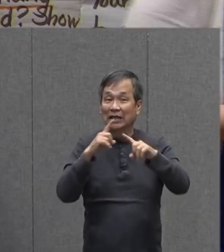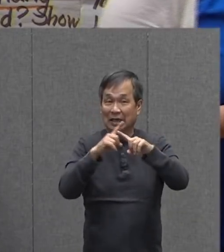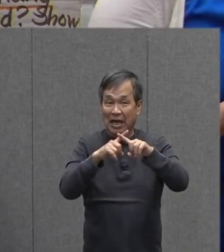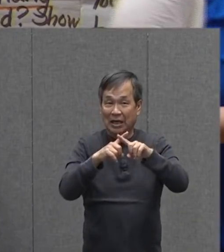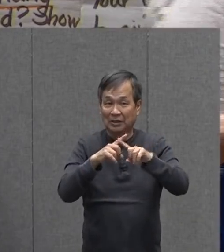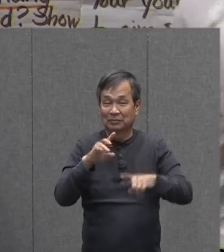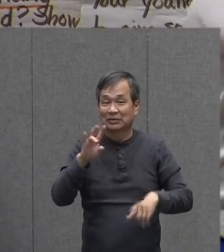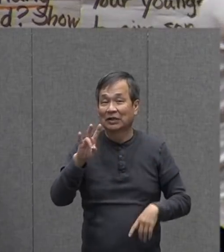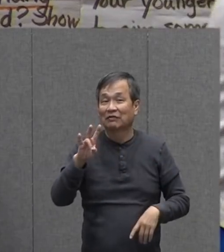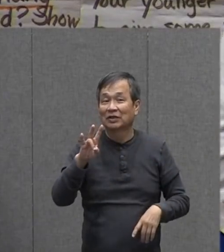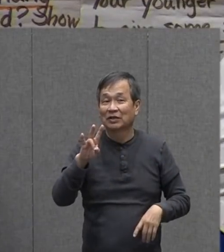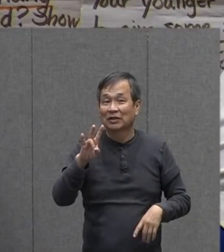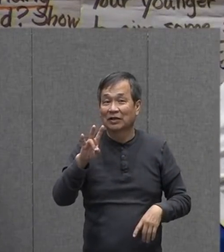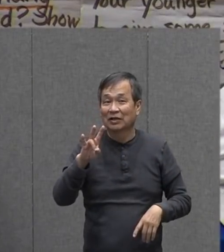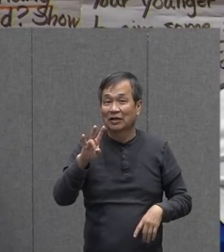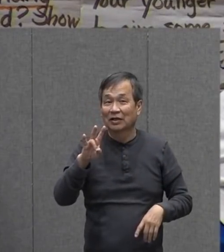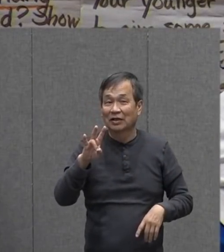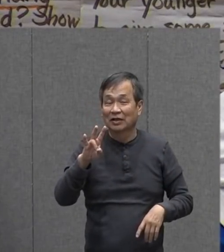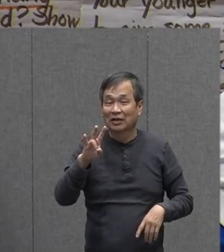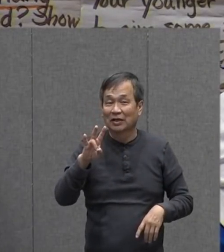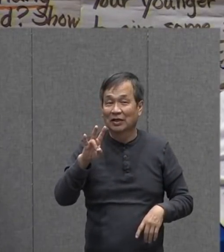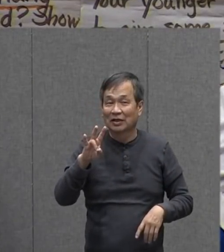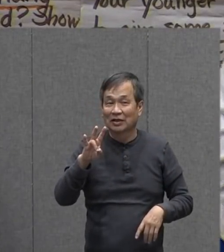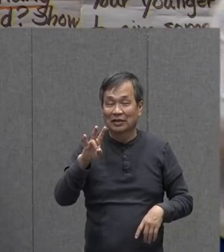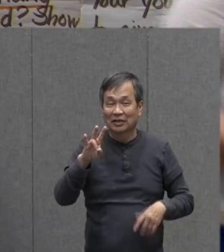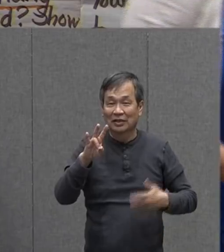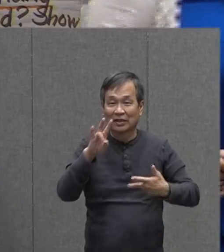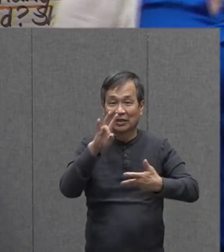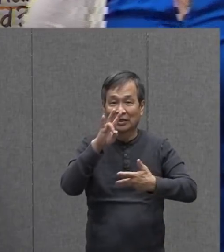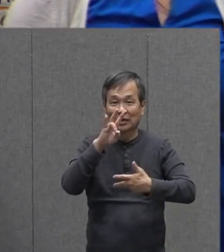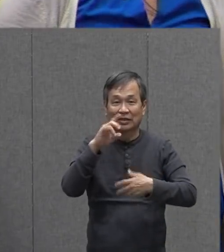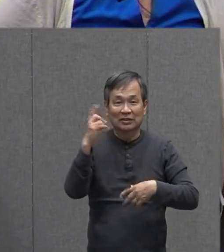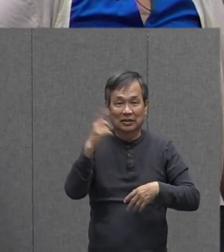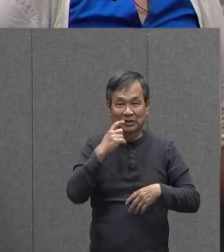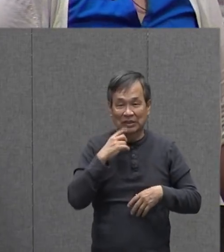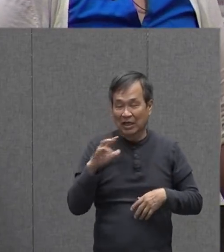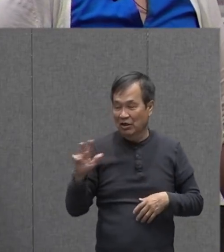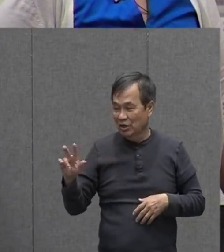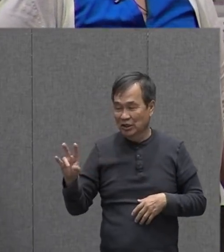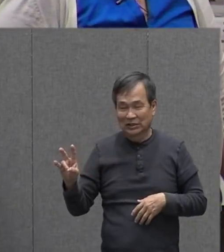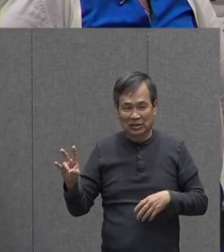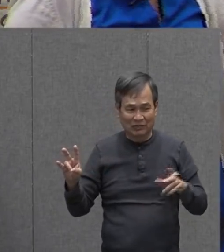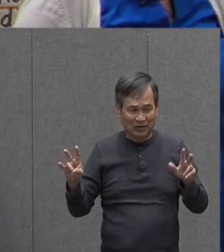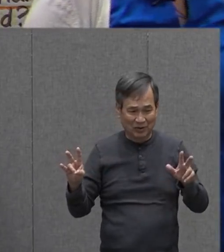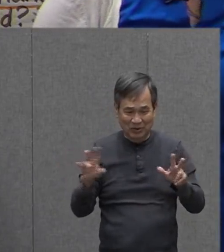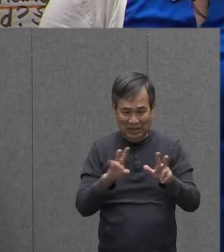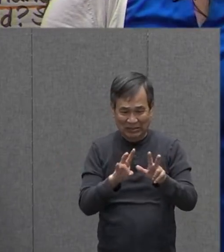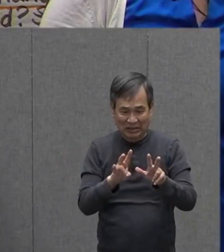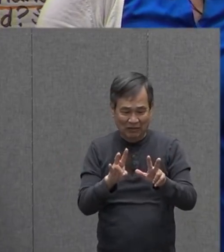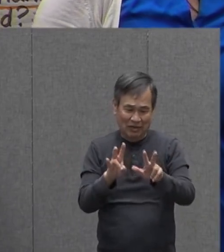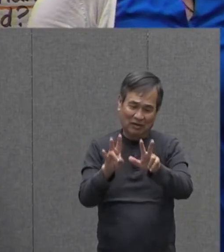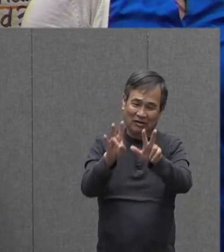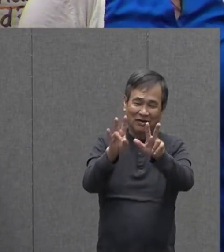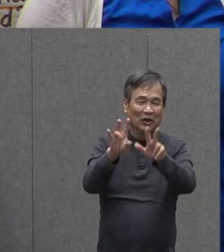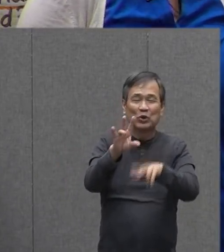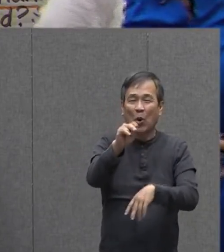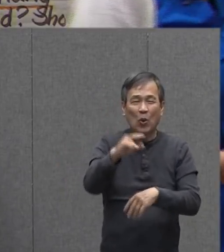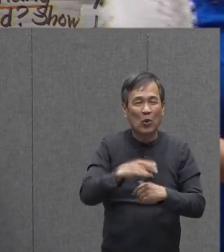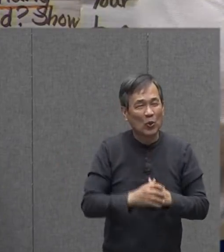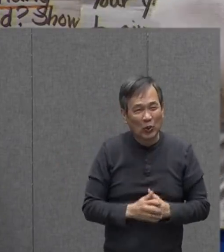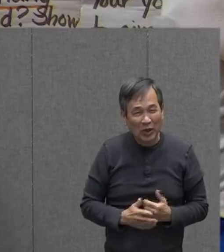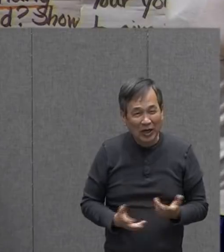when you are repeatedly adding nothing or 0, 0 plus 0 plus 0 is still going to be 0, okay? The other